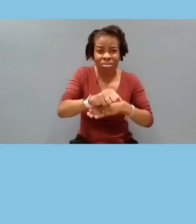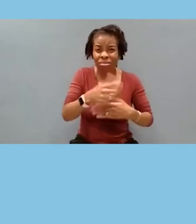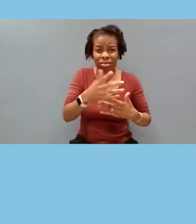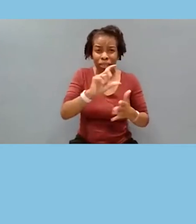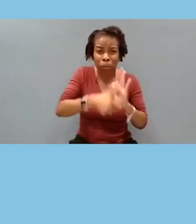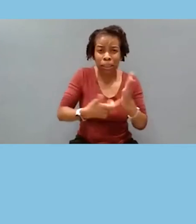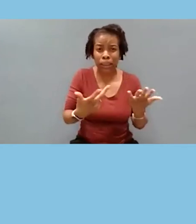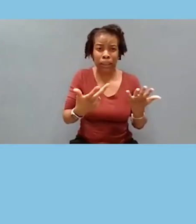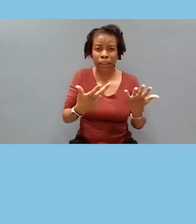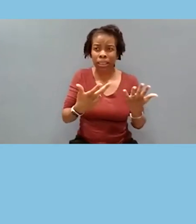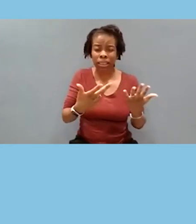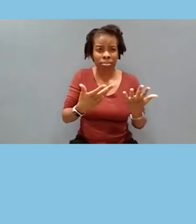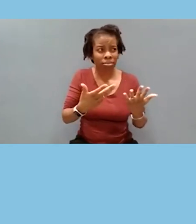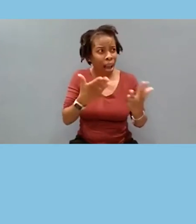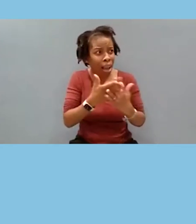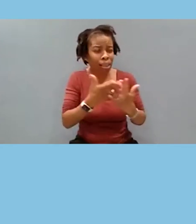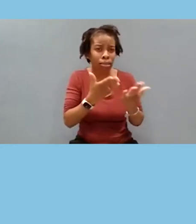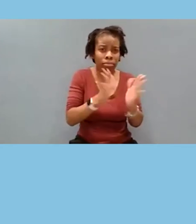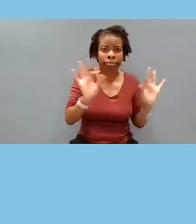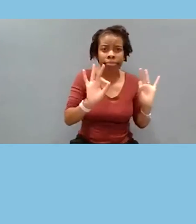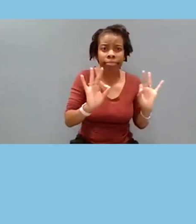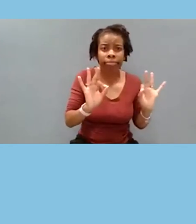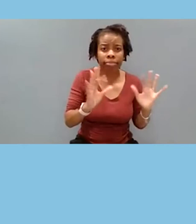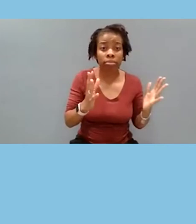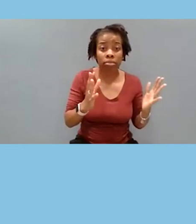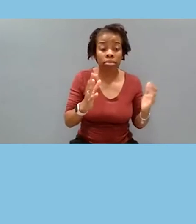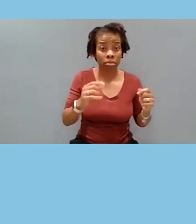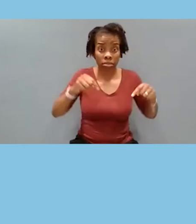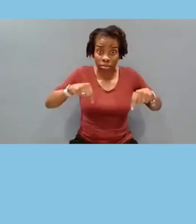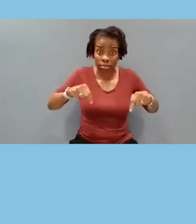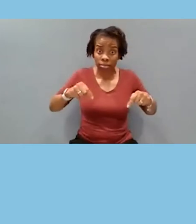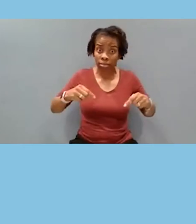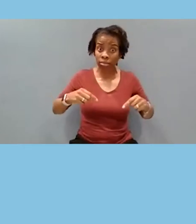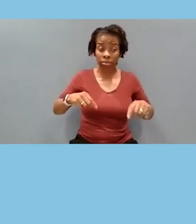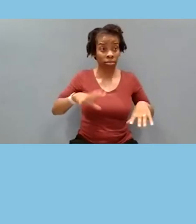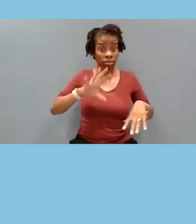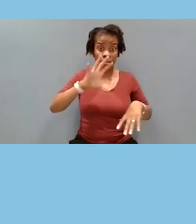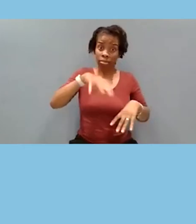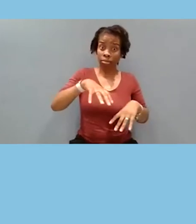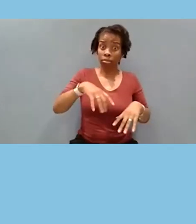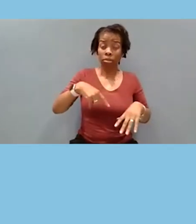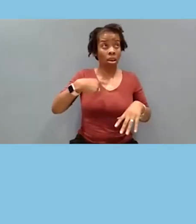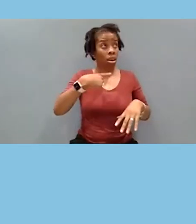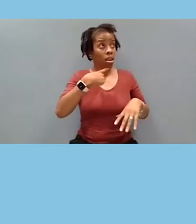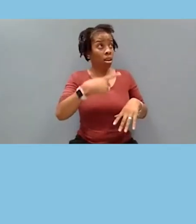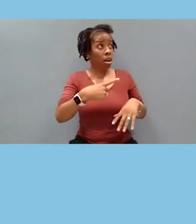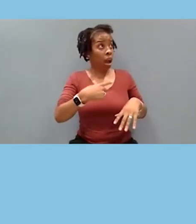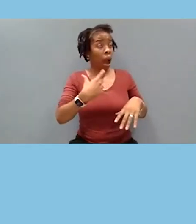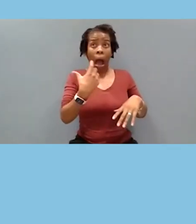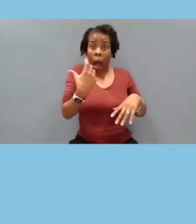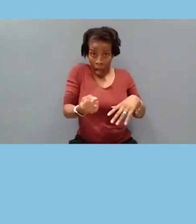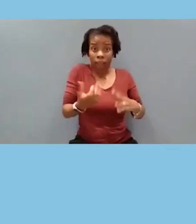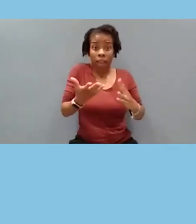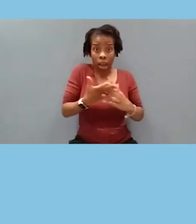disability experience. And in a workplace that nonetheless had icons of access strewn seemingly